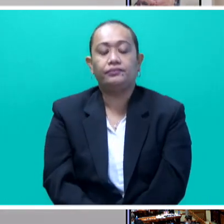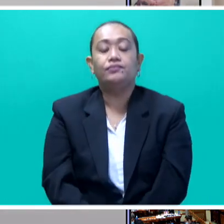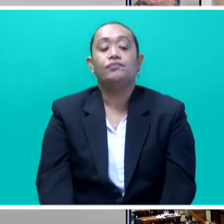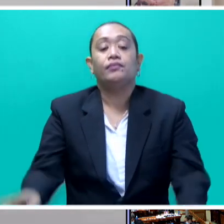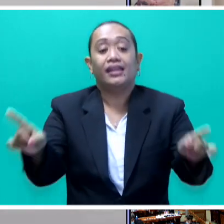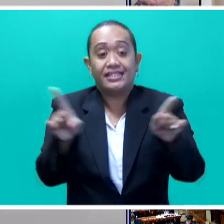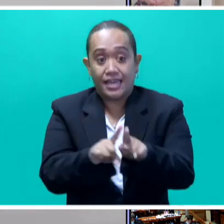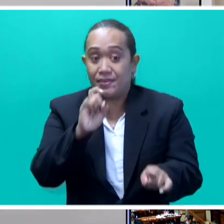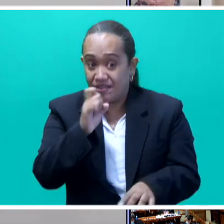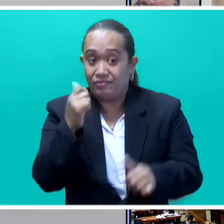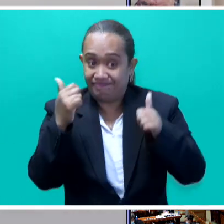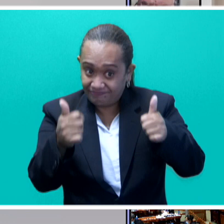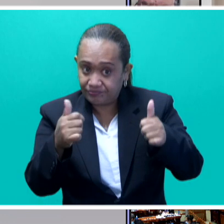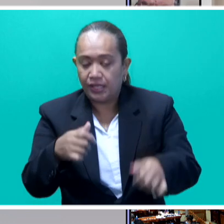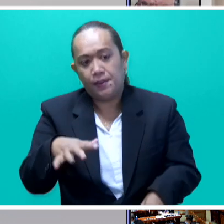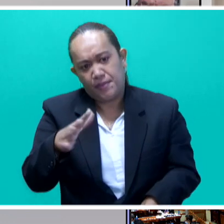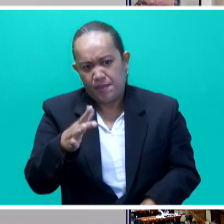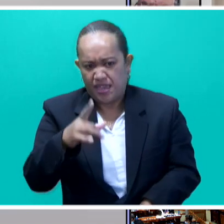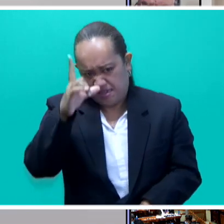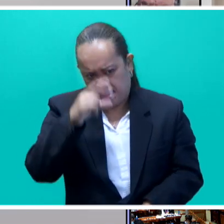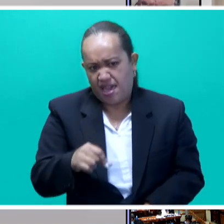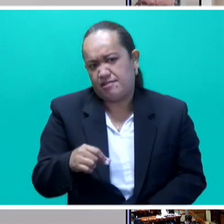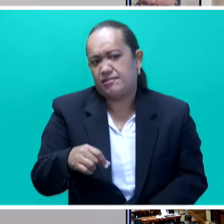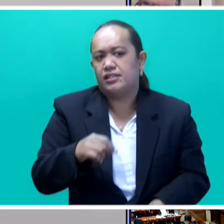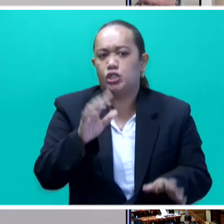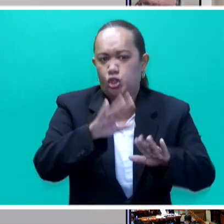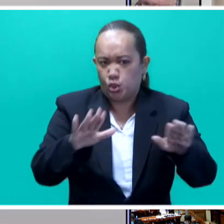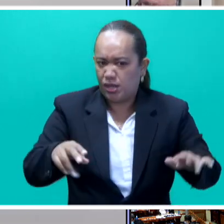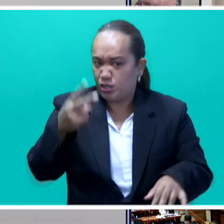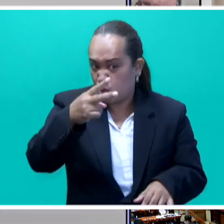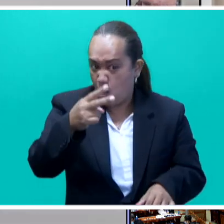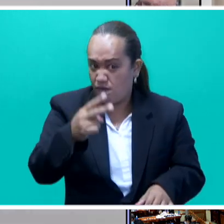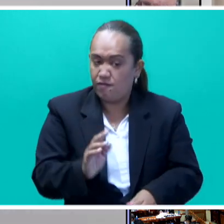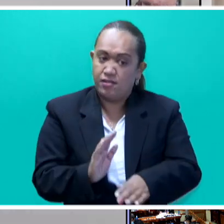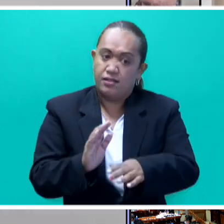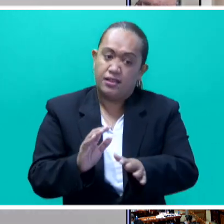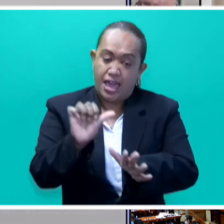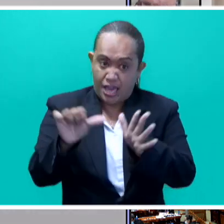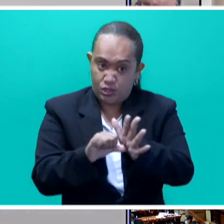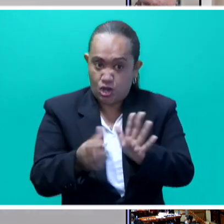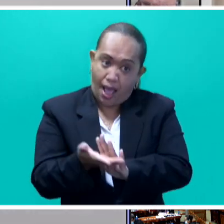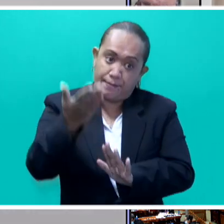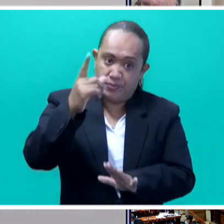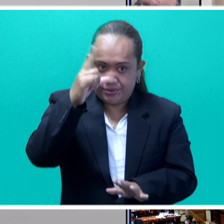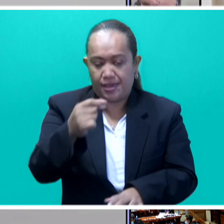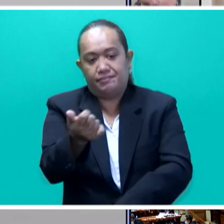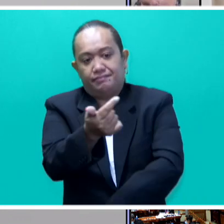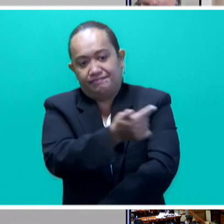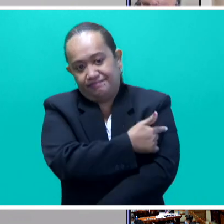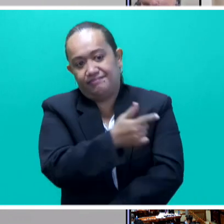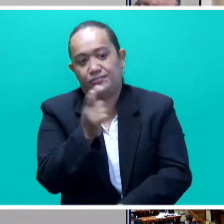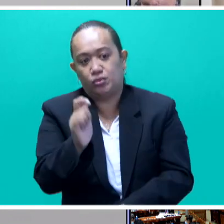12 years, for argument's sake, are vaccinated. With respect to our MSMEs, Mr. Speaker, sir, amongst the most vulnerable